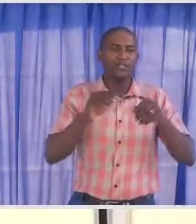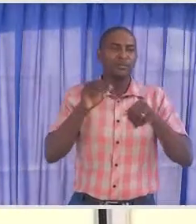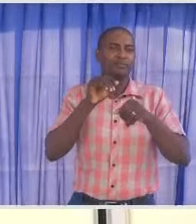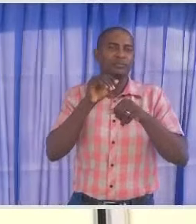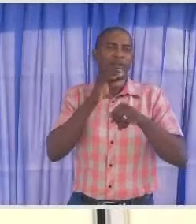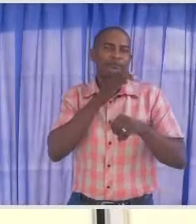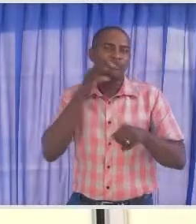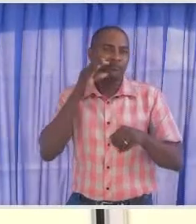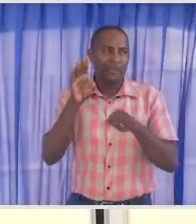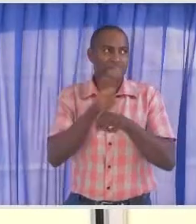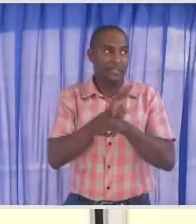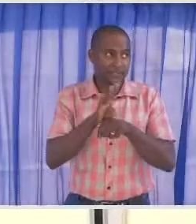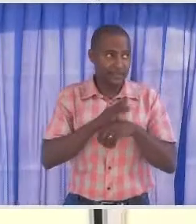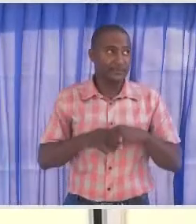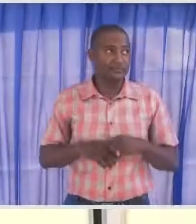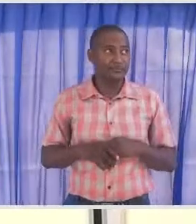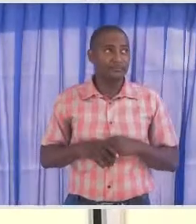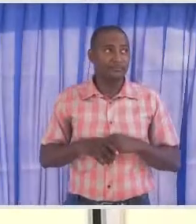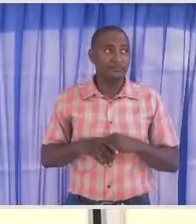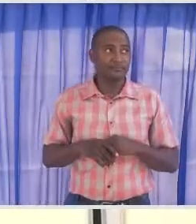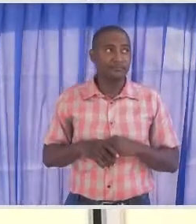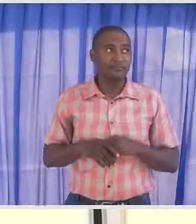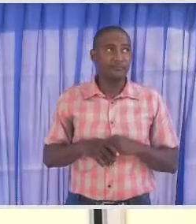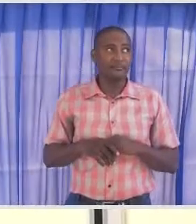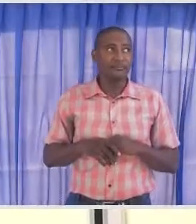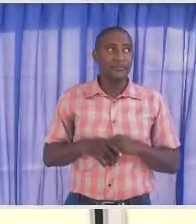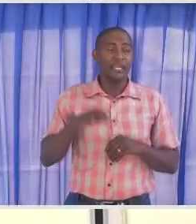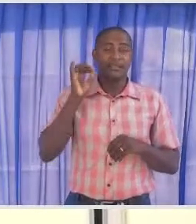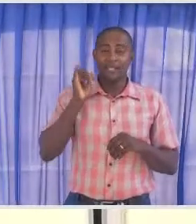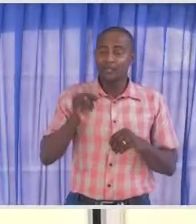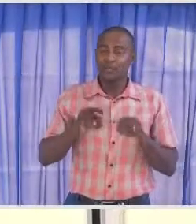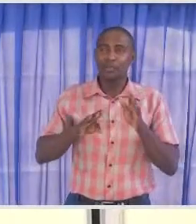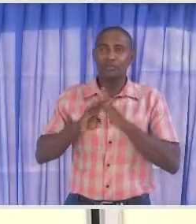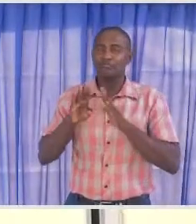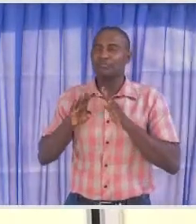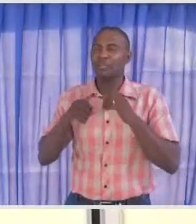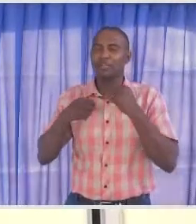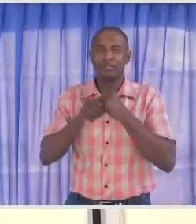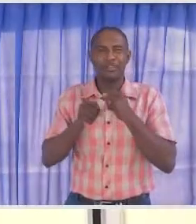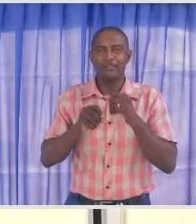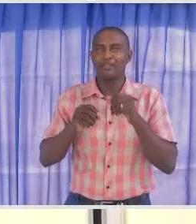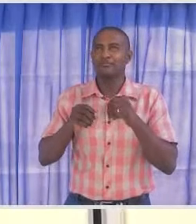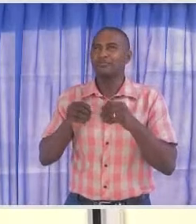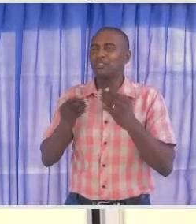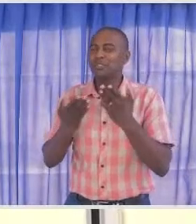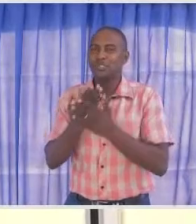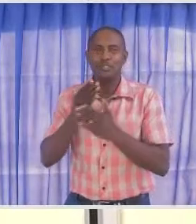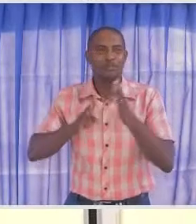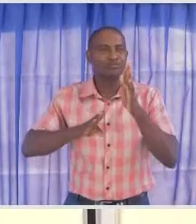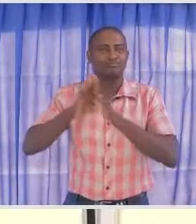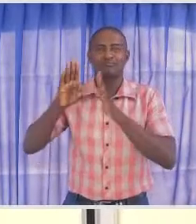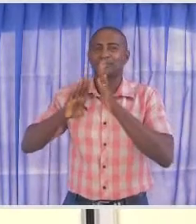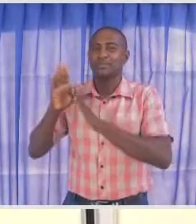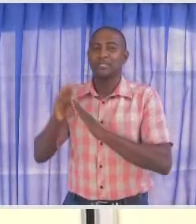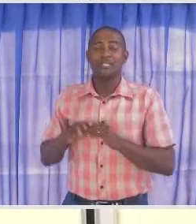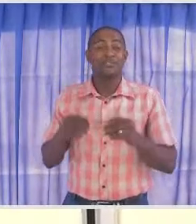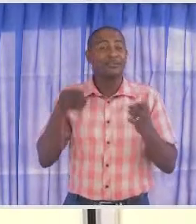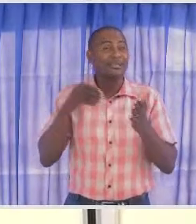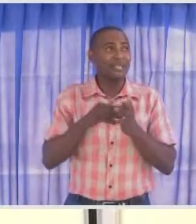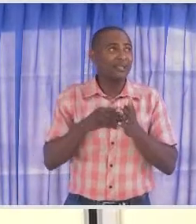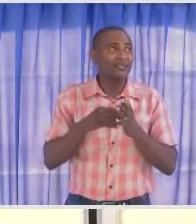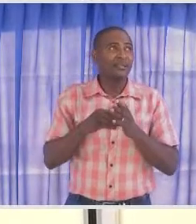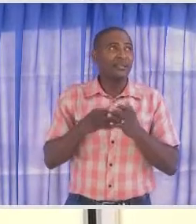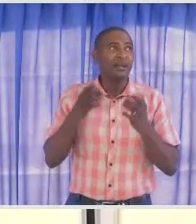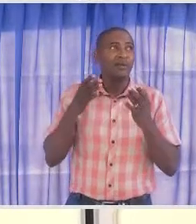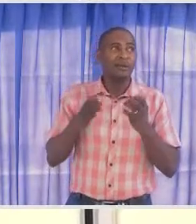And for me, that is great, great news. So it's against this backdrop that we gather today to really signal